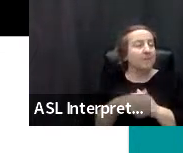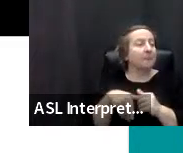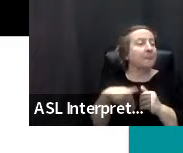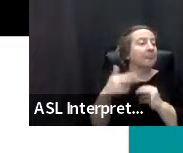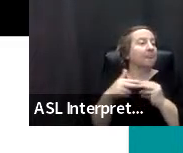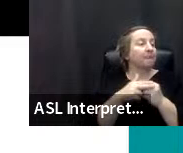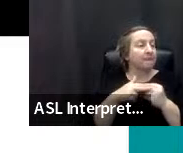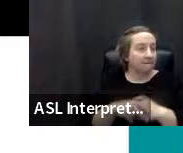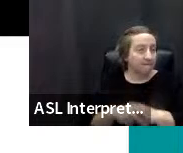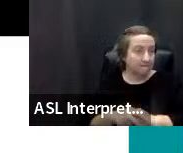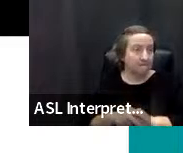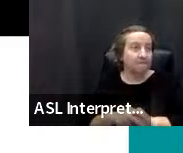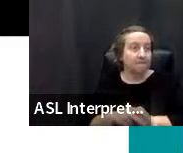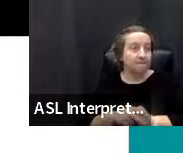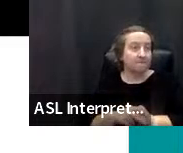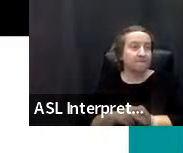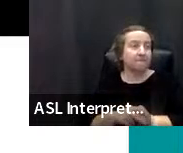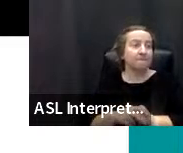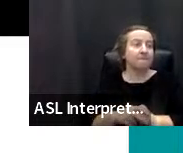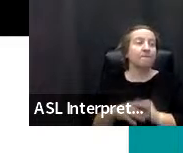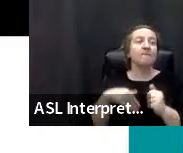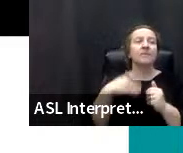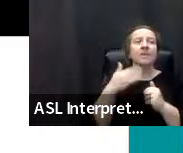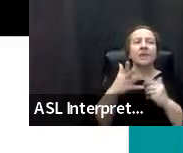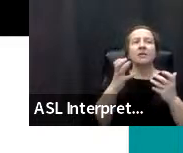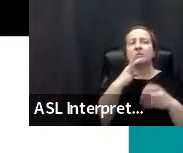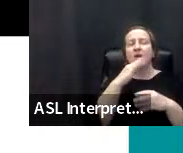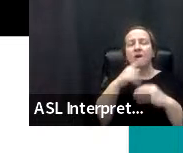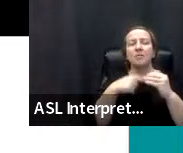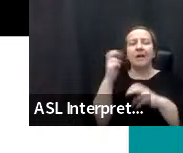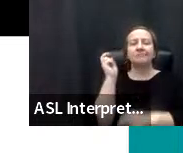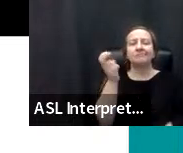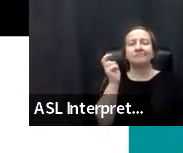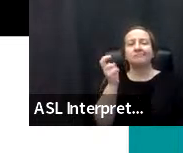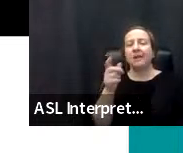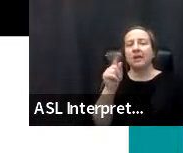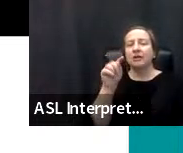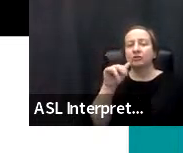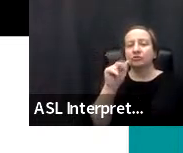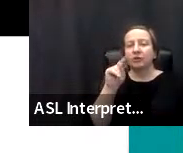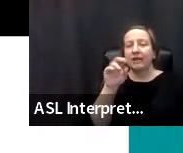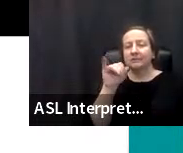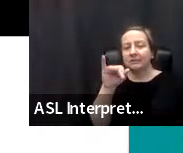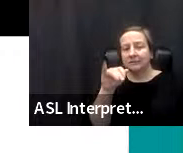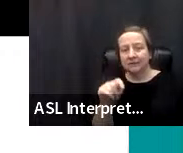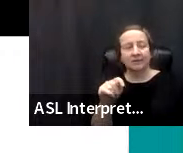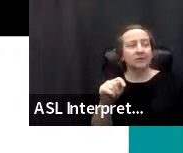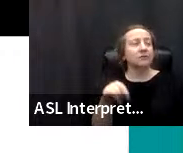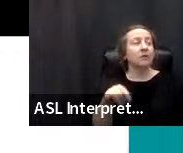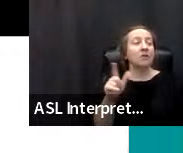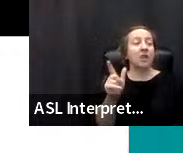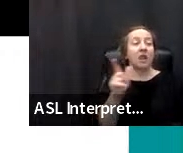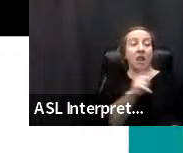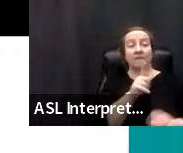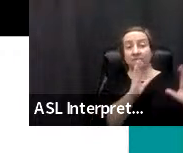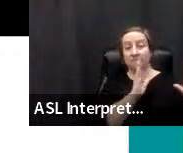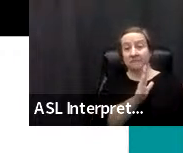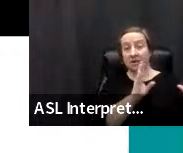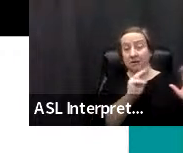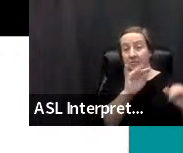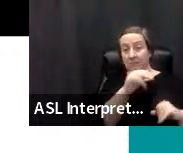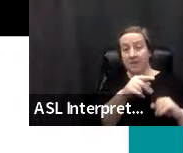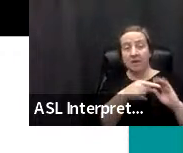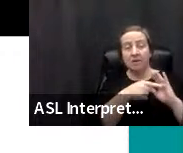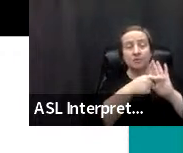please. Next, I wanted to get into transit. So we kind of talk about some of the transit routing. So the map on the left shows kind of the